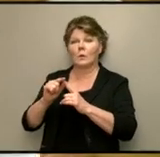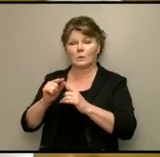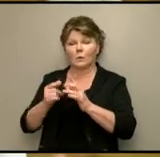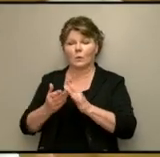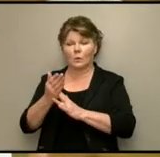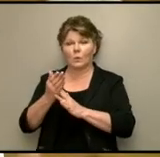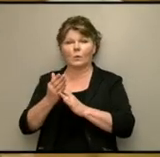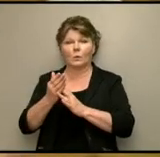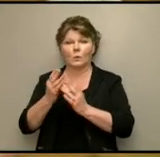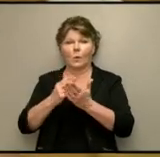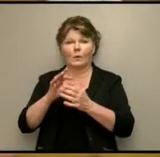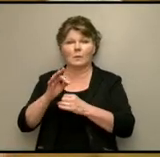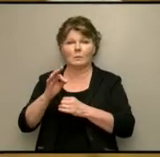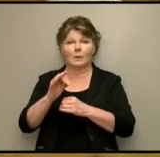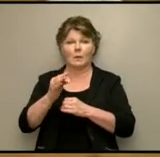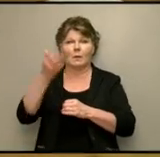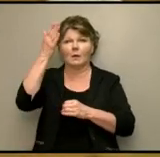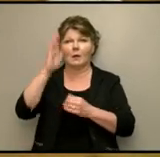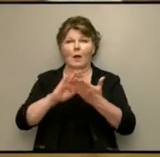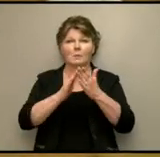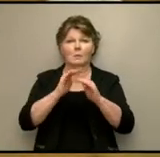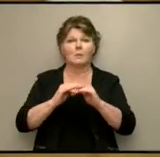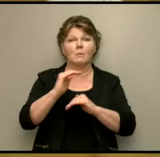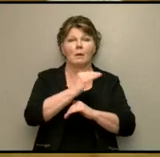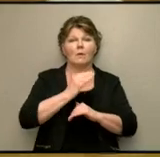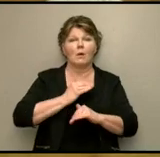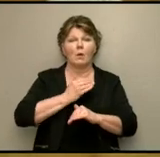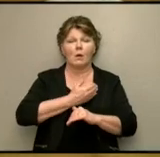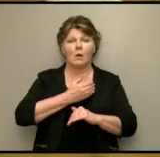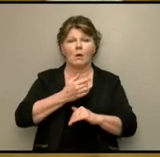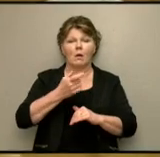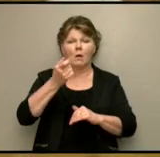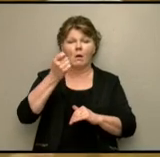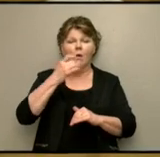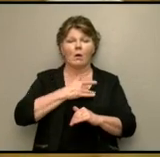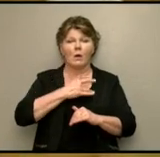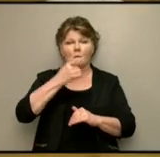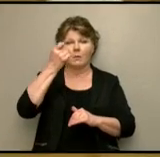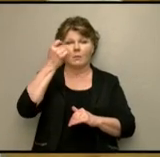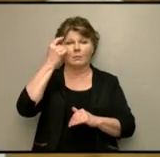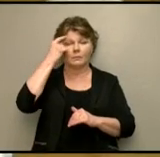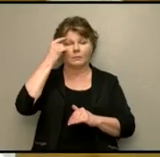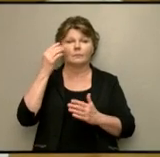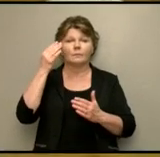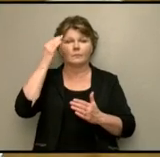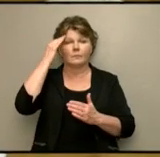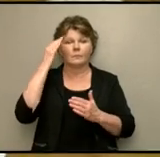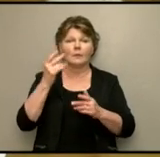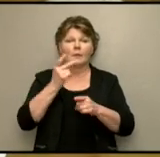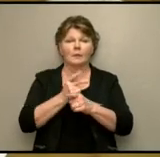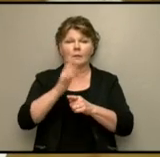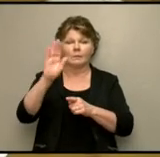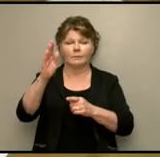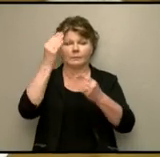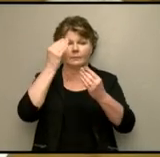The peace of God, which passes all understanding, keep your hearts and your minds in Christ Jesus.